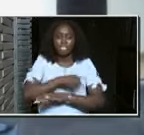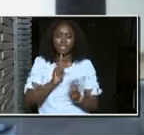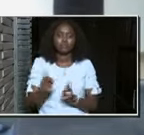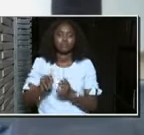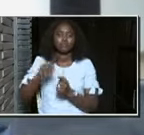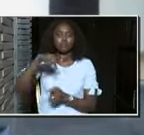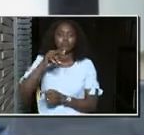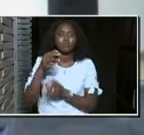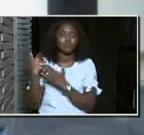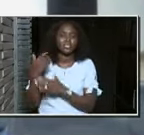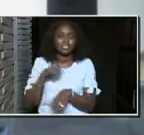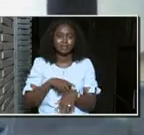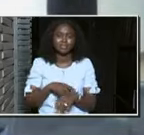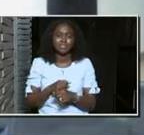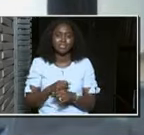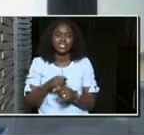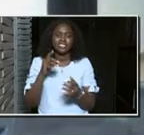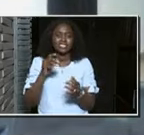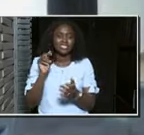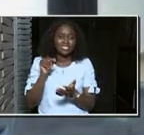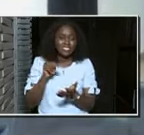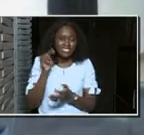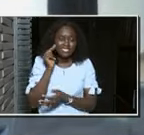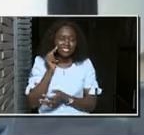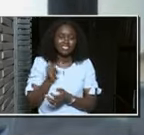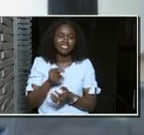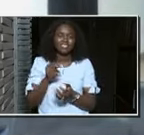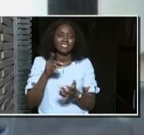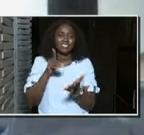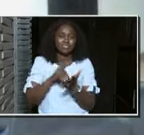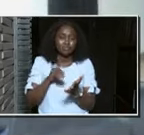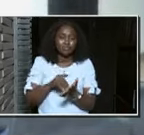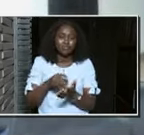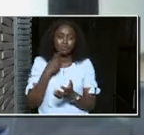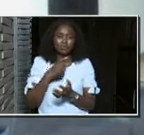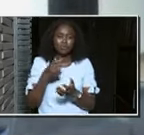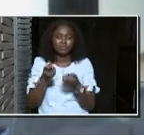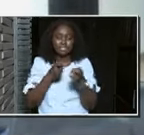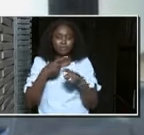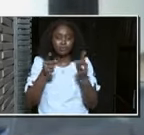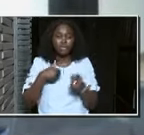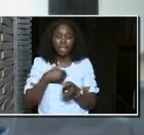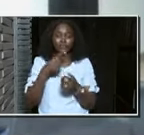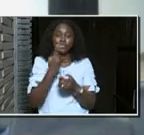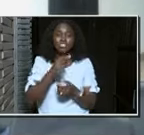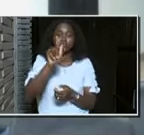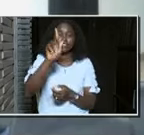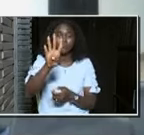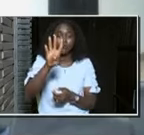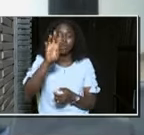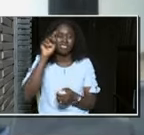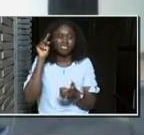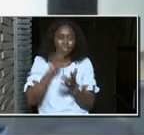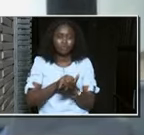needs 365,000 doctors to fully manage and maintain the health sector, but we only have 24,000 available.